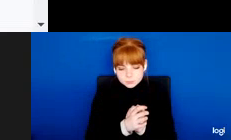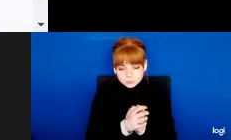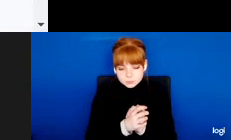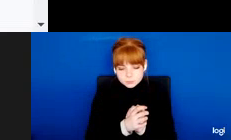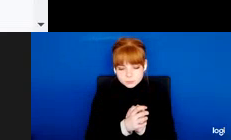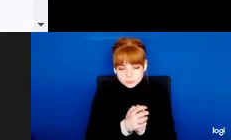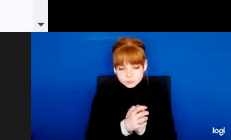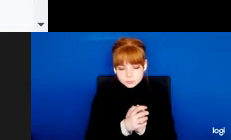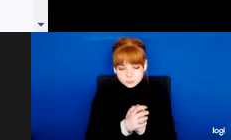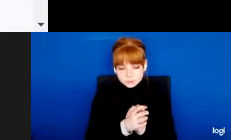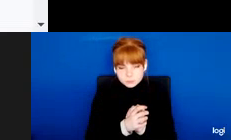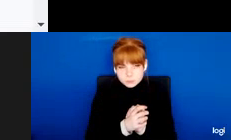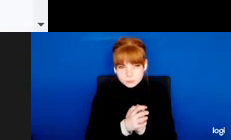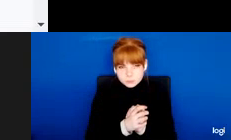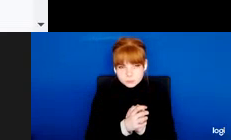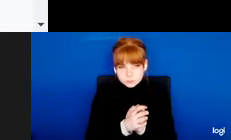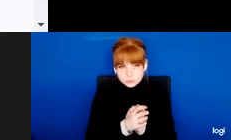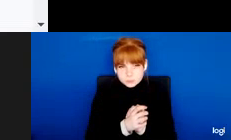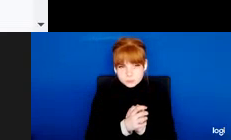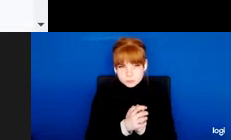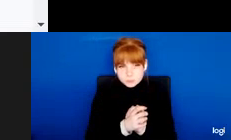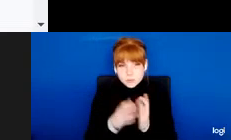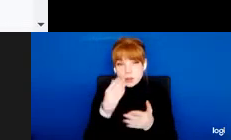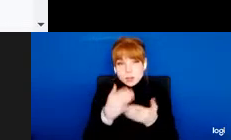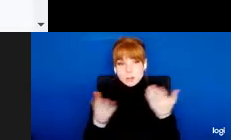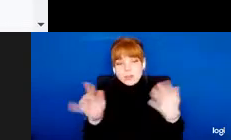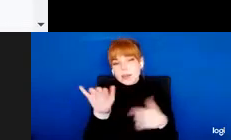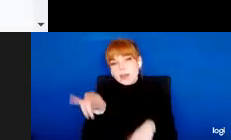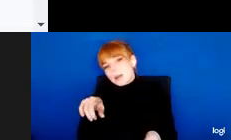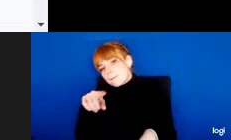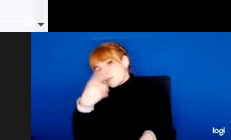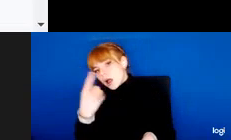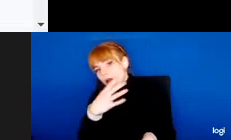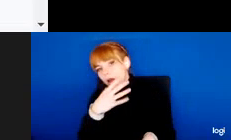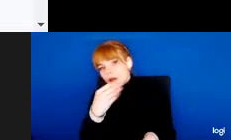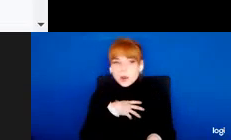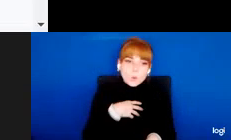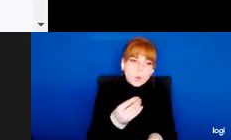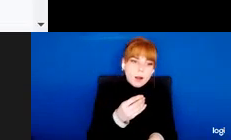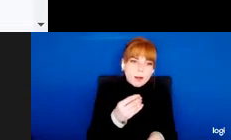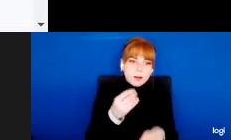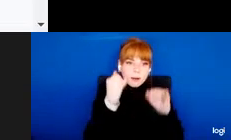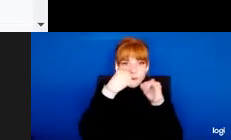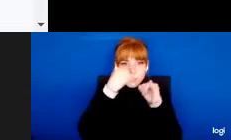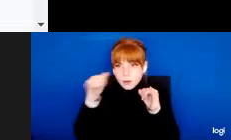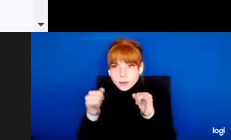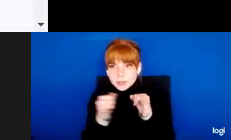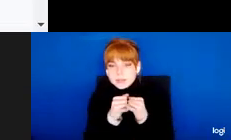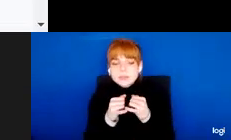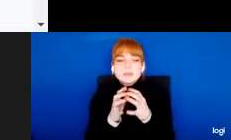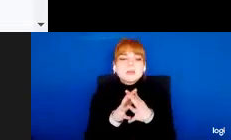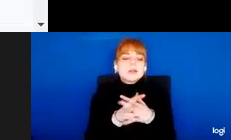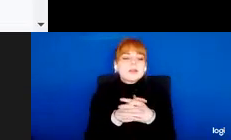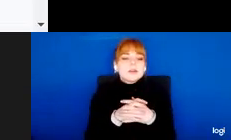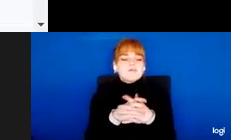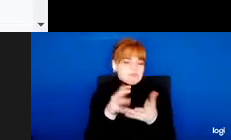use of additional colors like black and white lines between elements is one way to help offset some things.